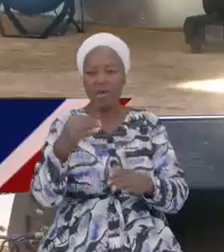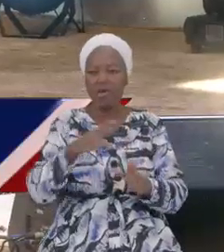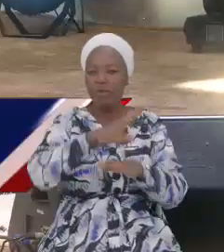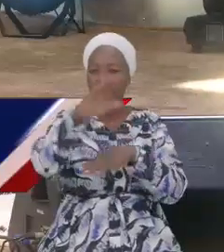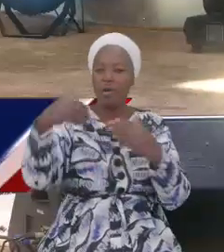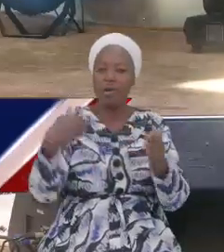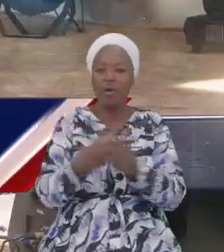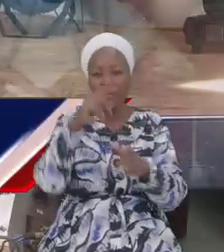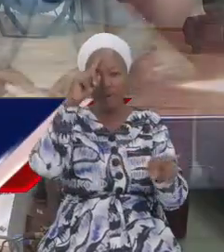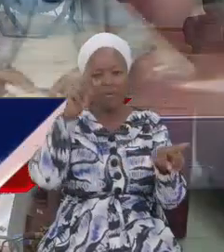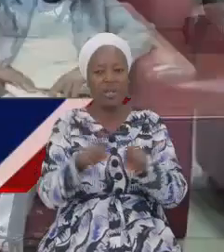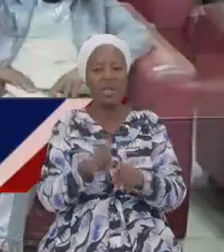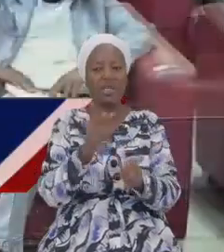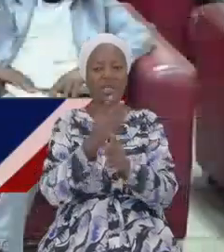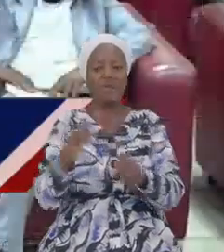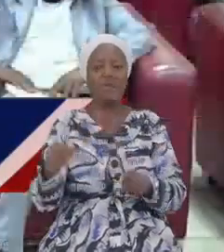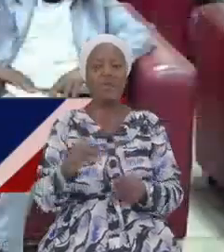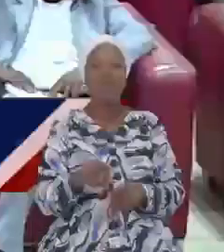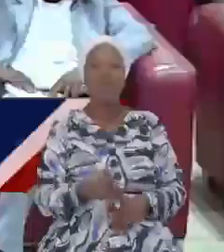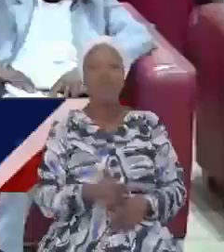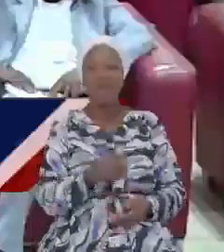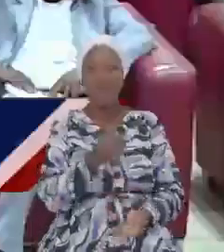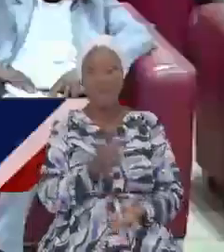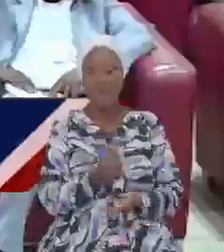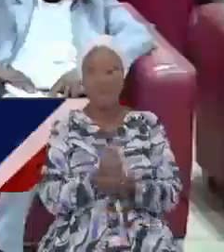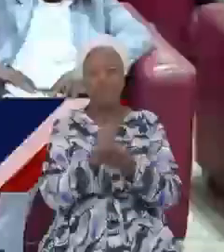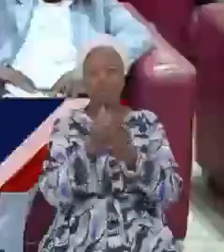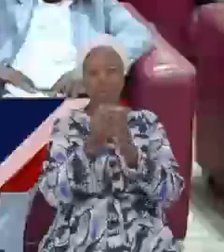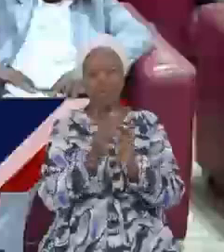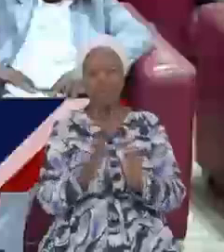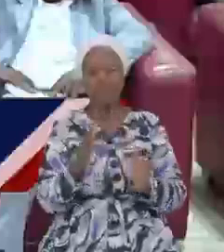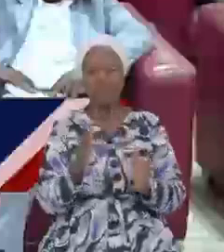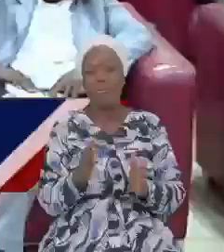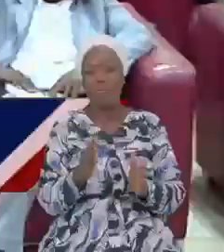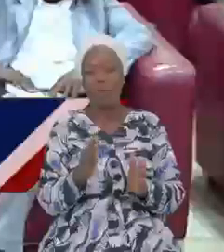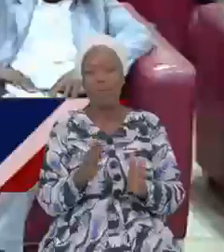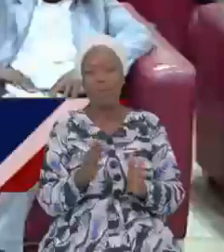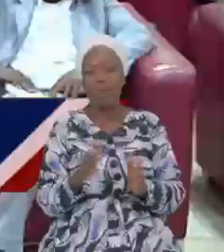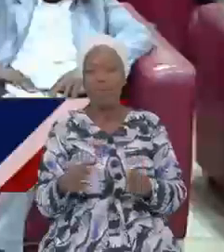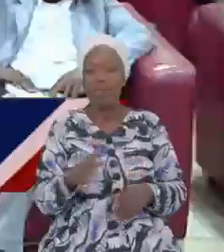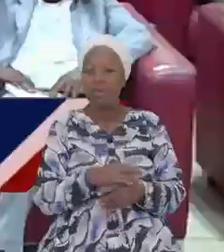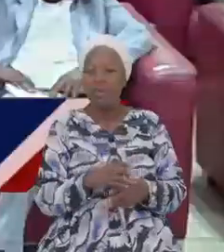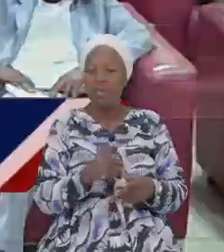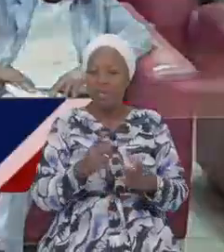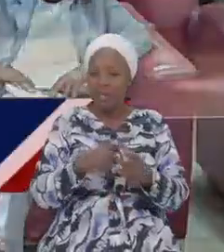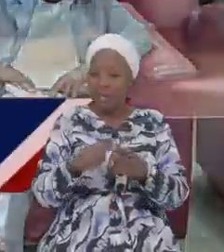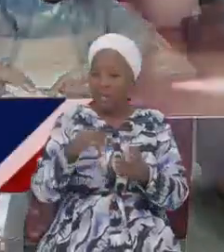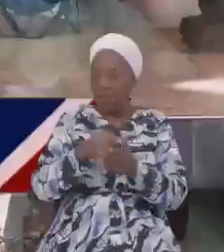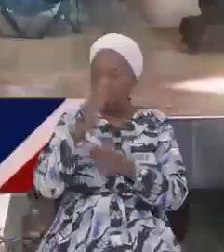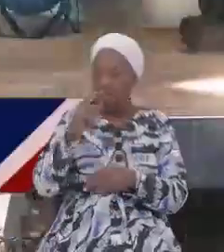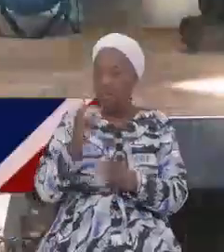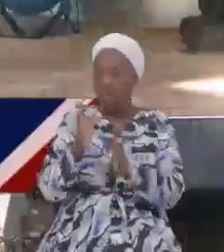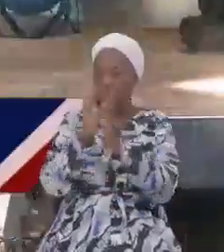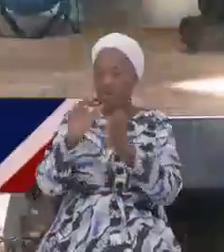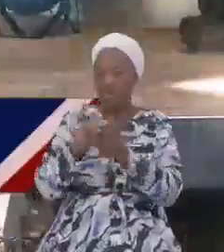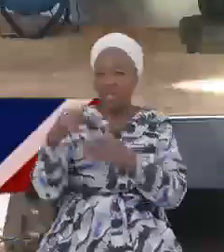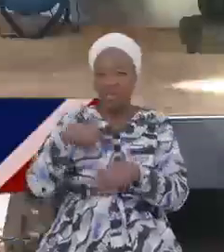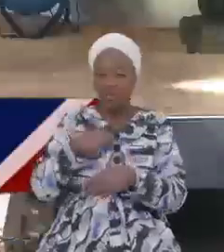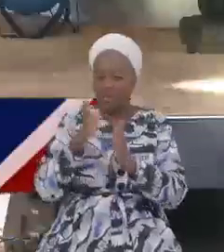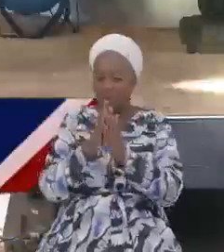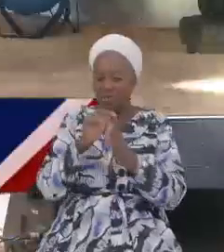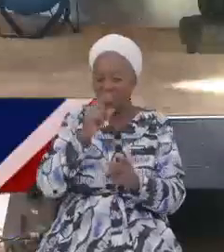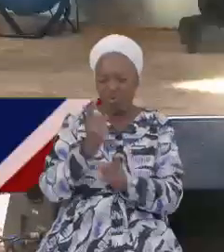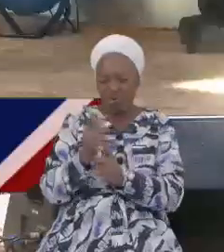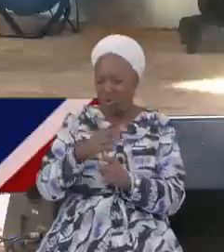keeping beneficiaries. The prayer we pray, not the ground level prayer, and not the ordinary